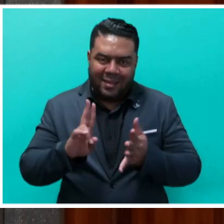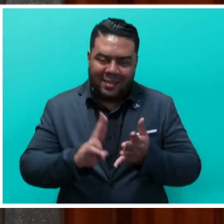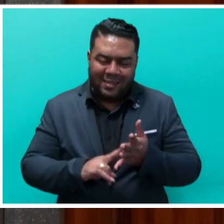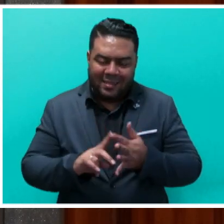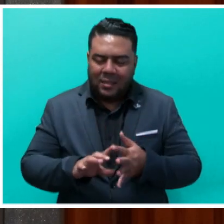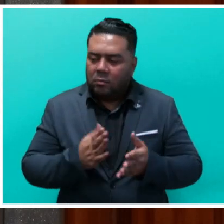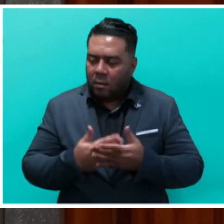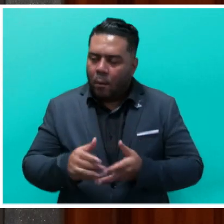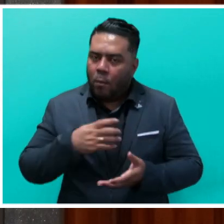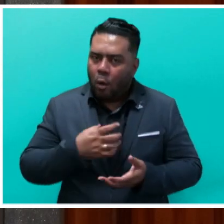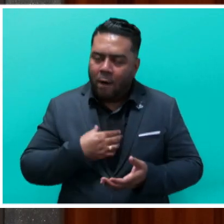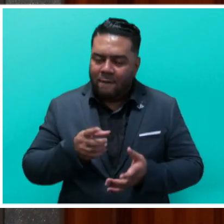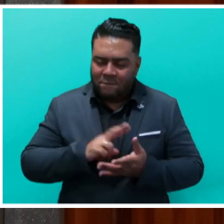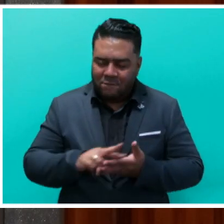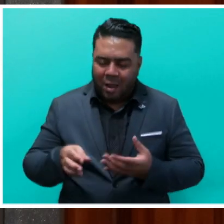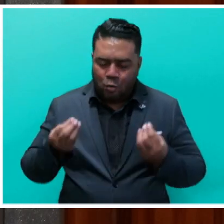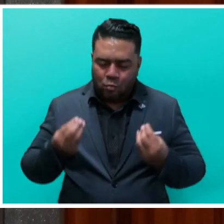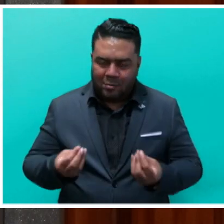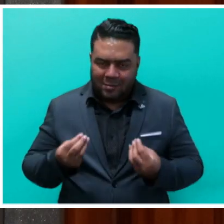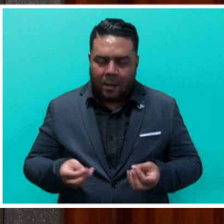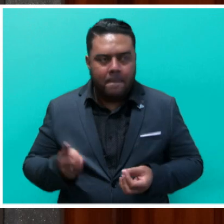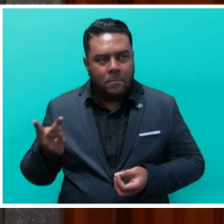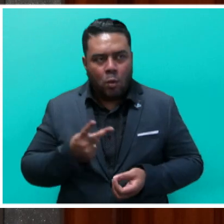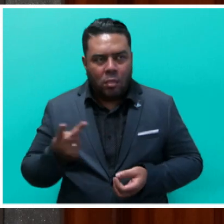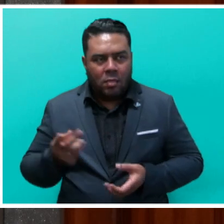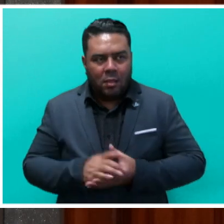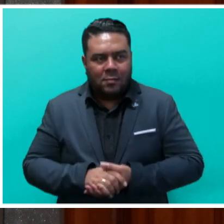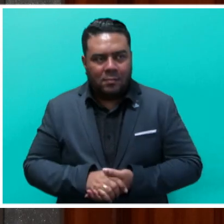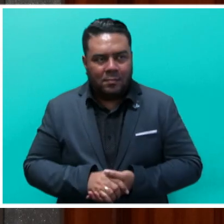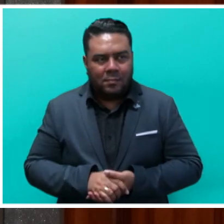than any other tree species that we have, both natives and exotics.